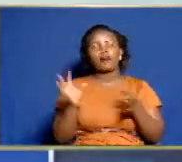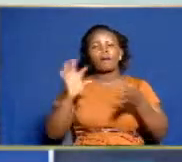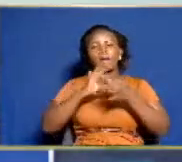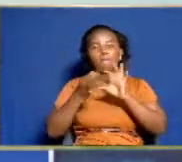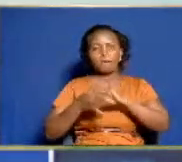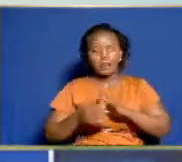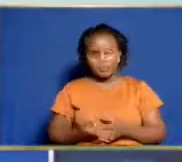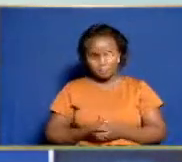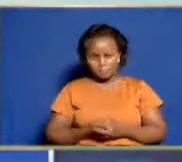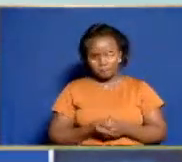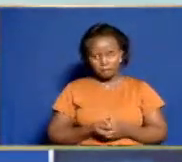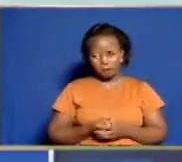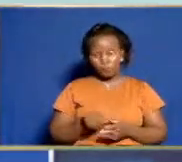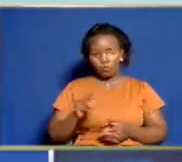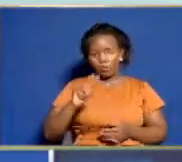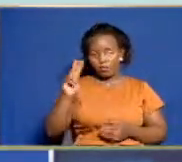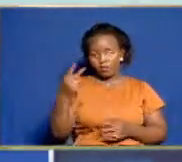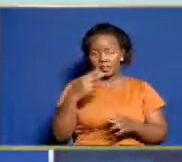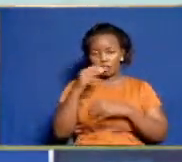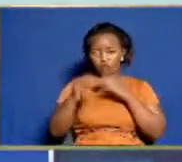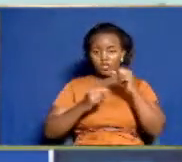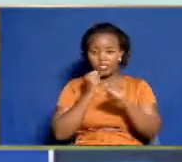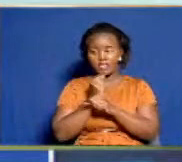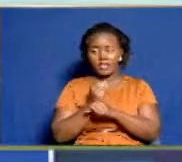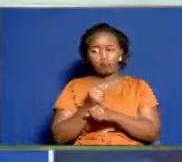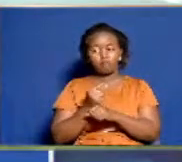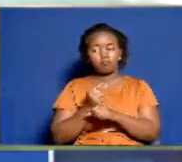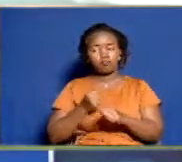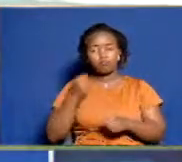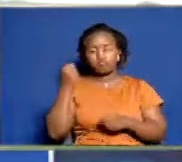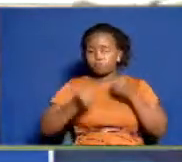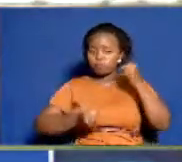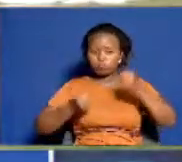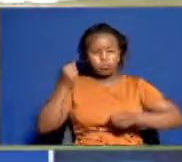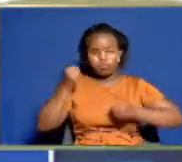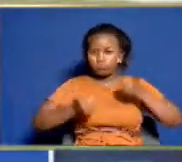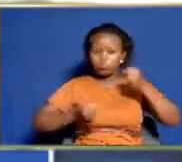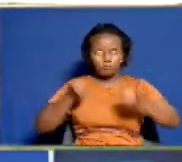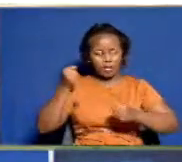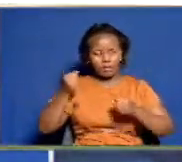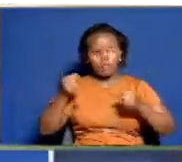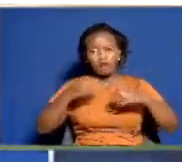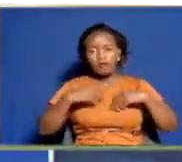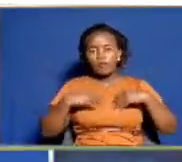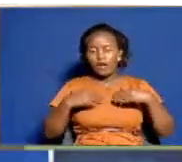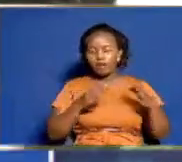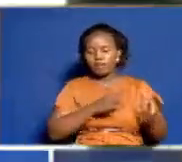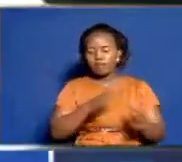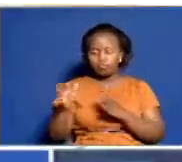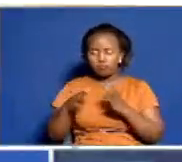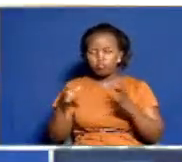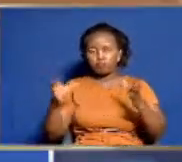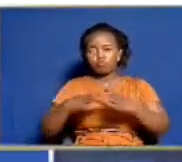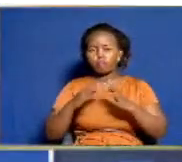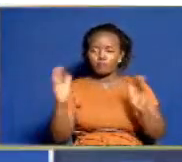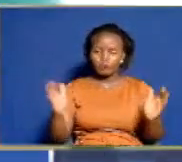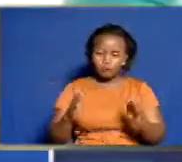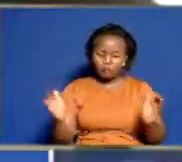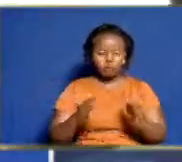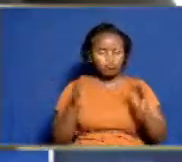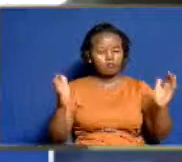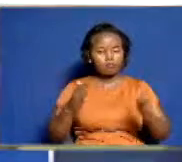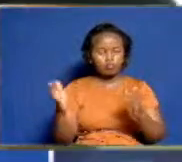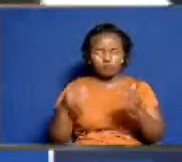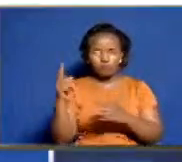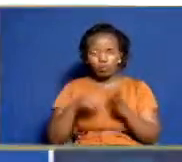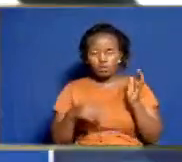Meanwhile, for the second year running, the Lewa Marathon will be held virtually, with organizers encouraging runners everywhere to join